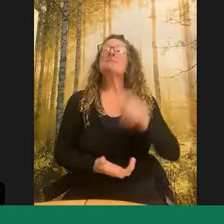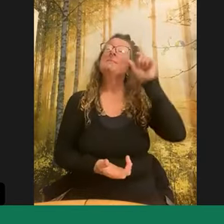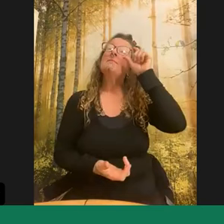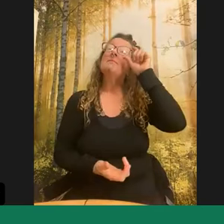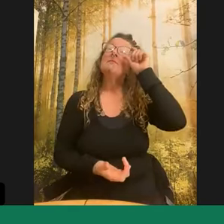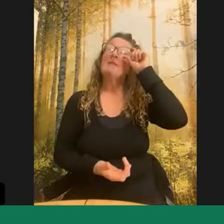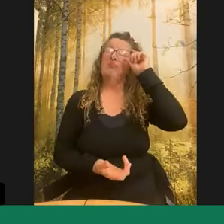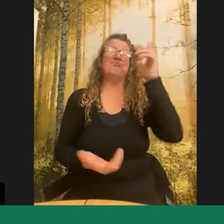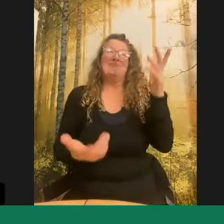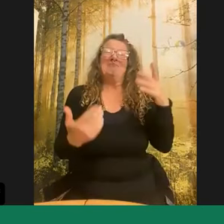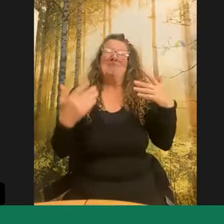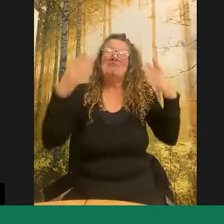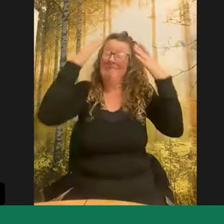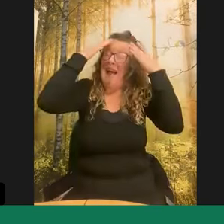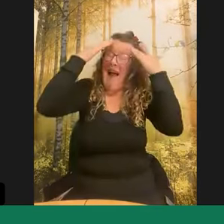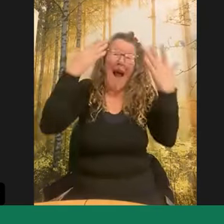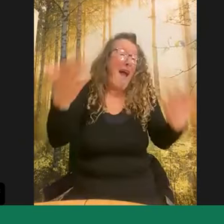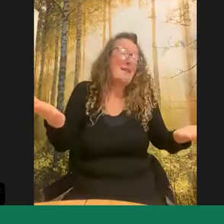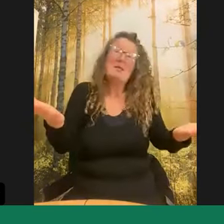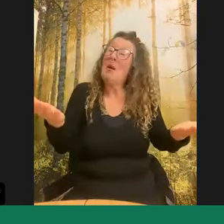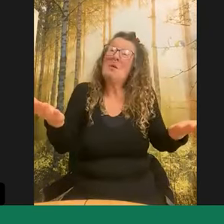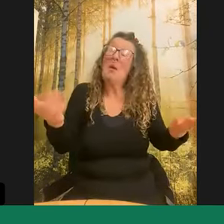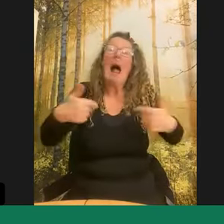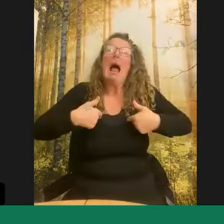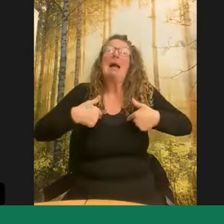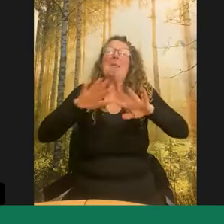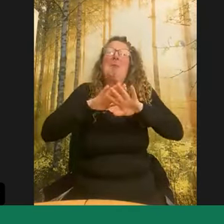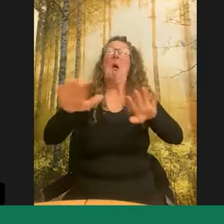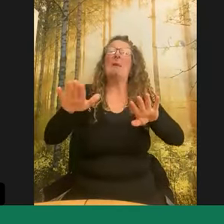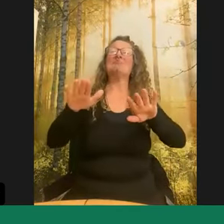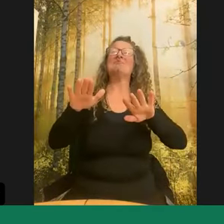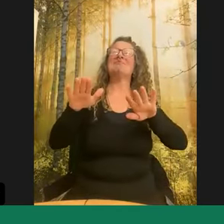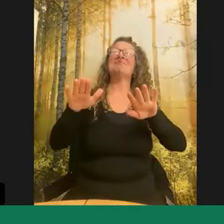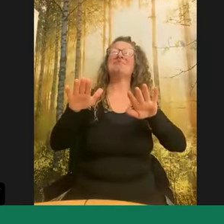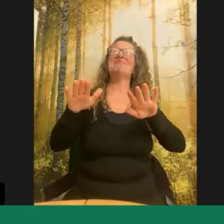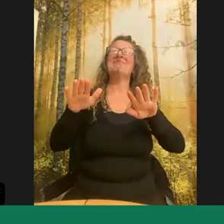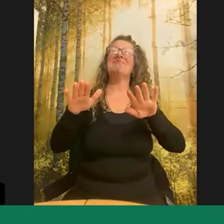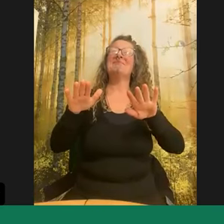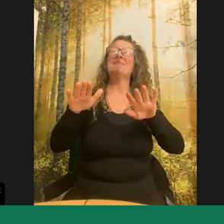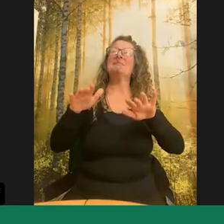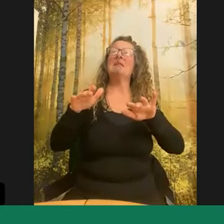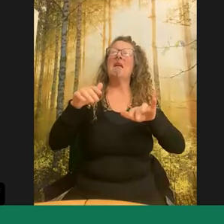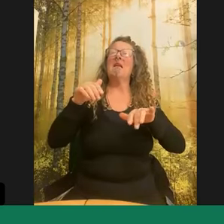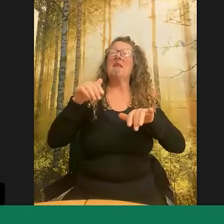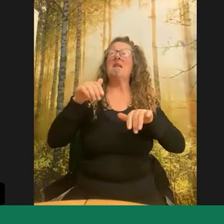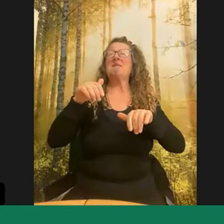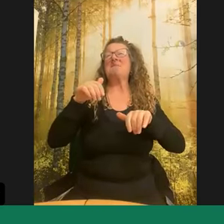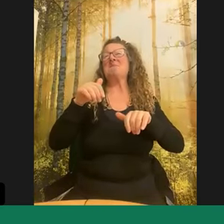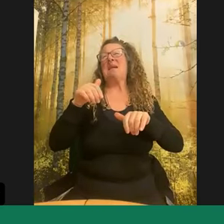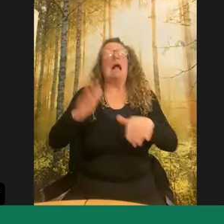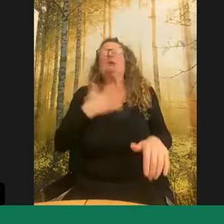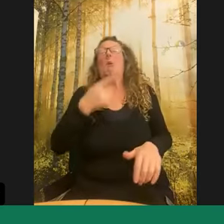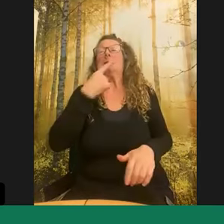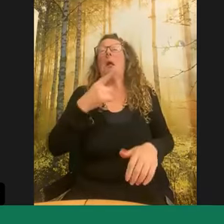Gosh, I don't know. I mean, I'm not a fan of saying we have to learn resilience and we have to learn strength